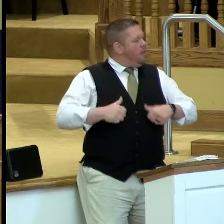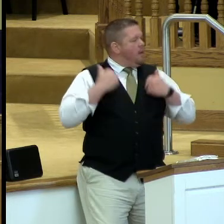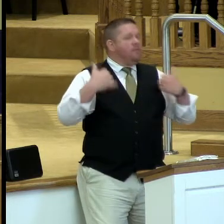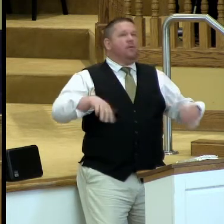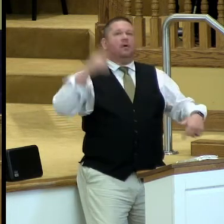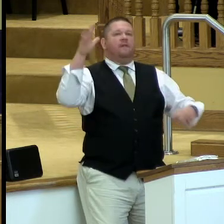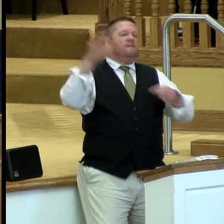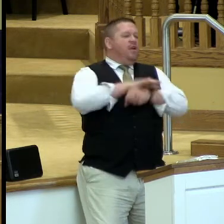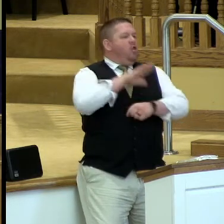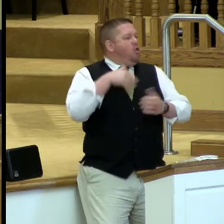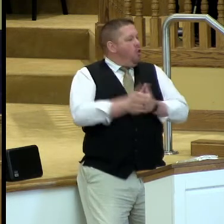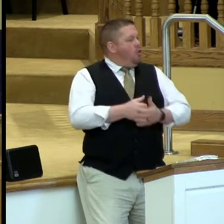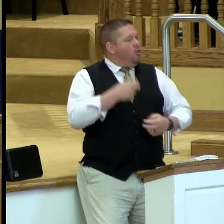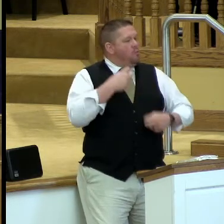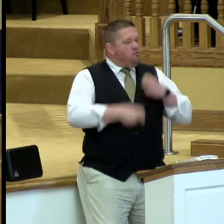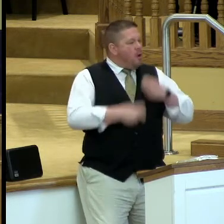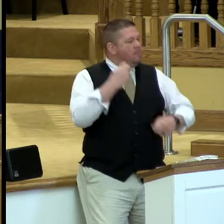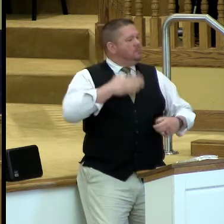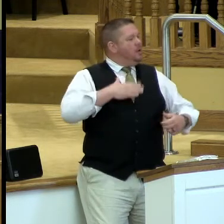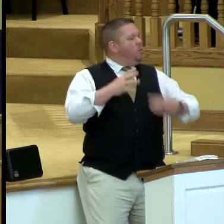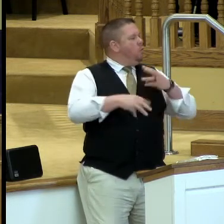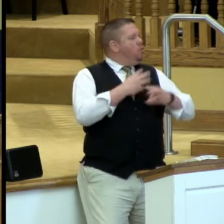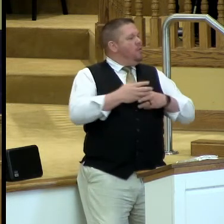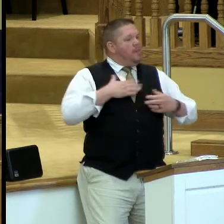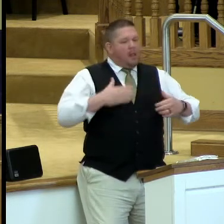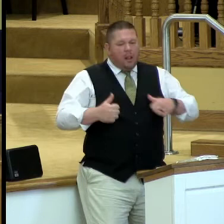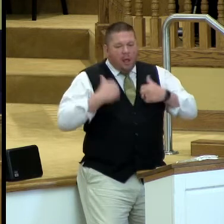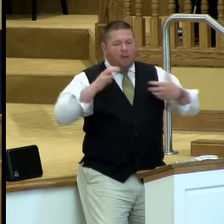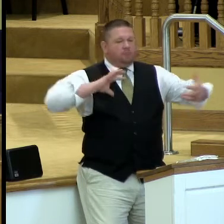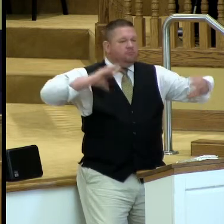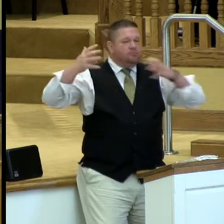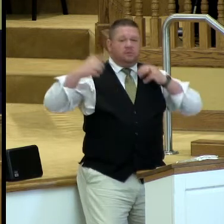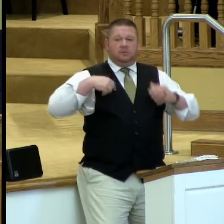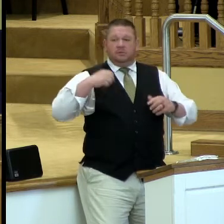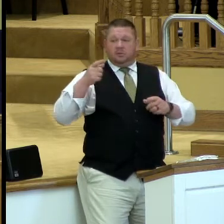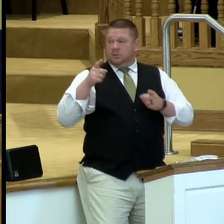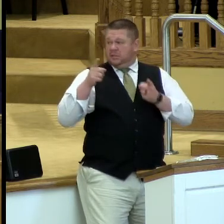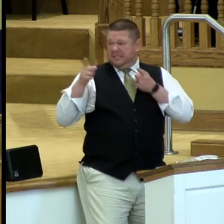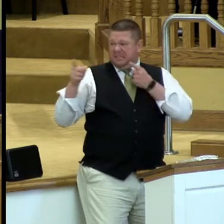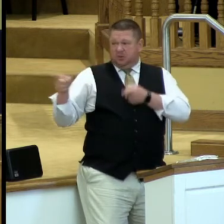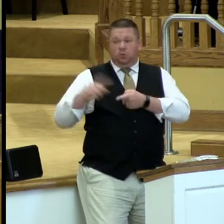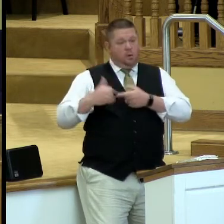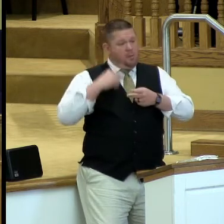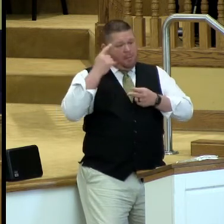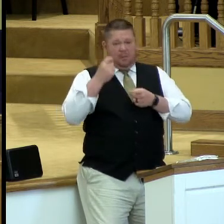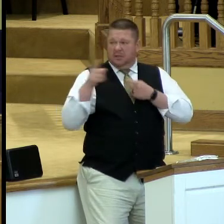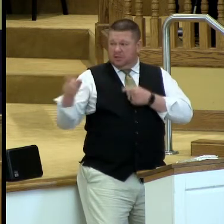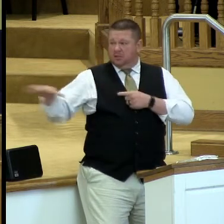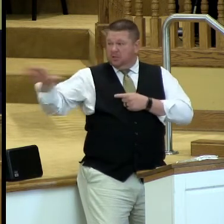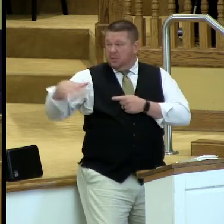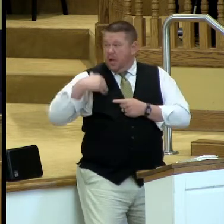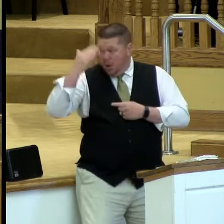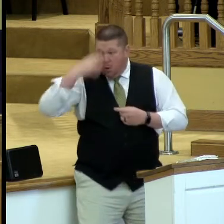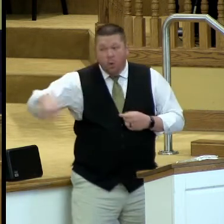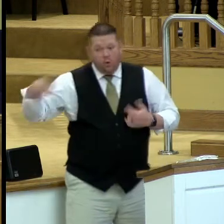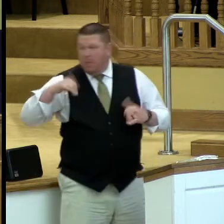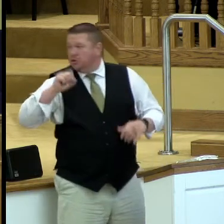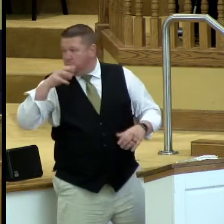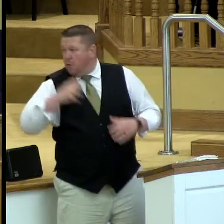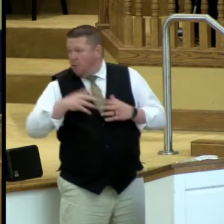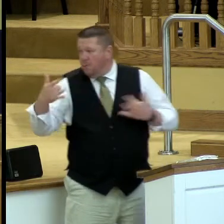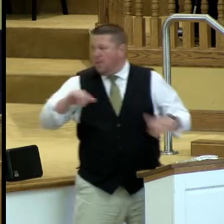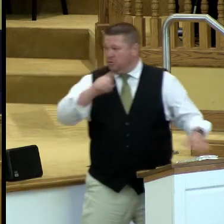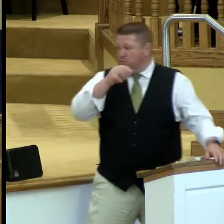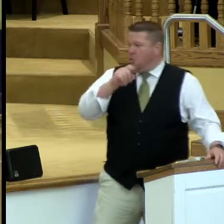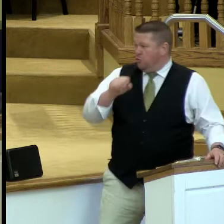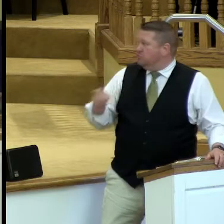world. The problem with the things of this world, now this is directly pointed at all young people. I know you play sports. A